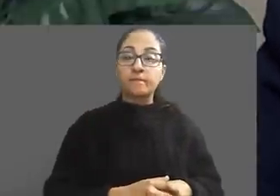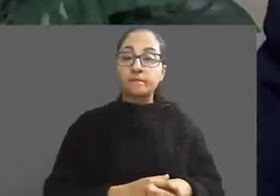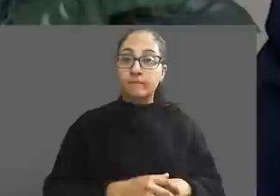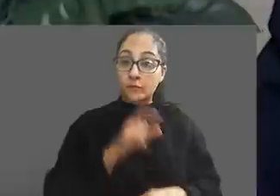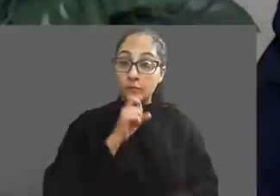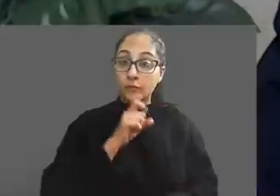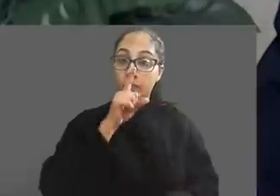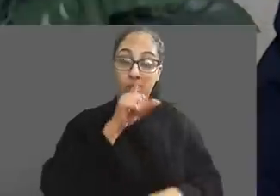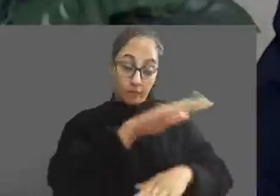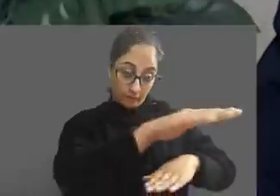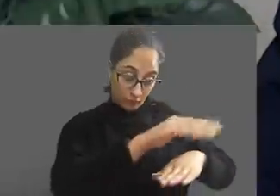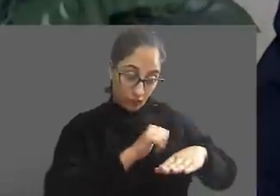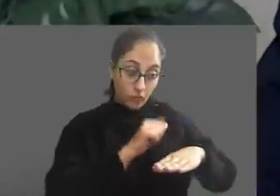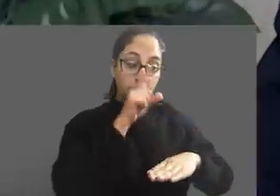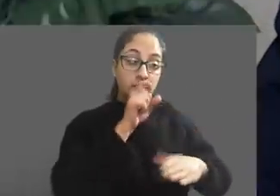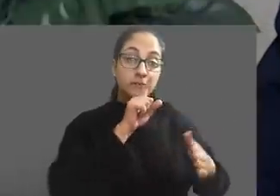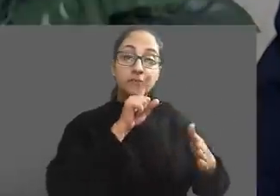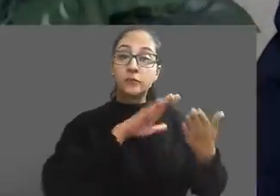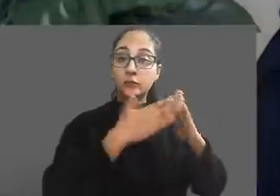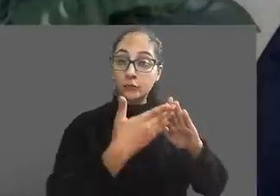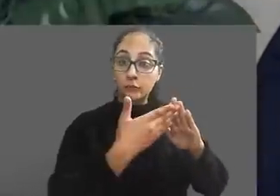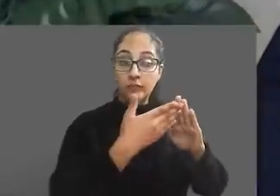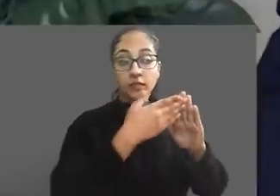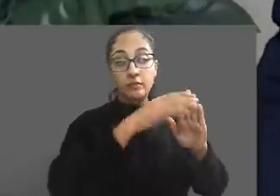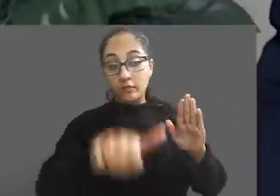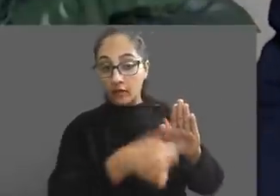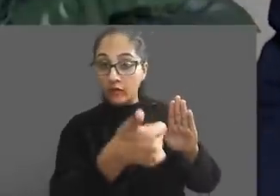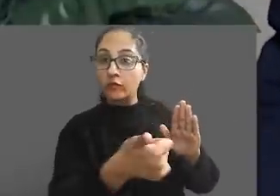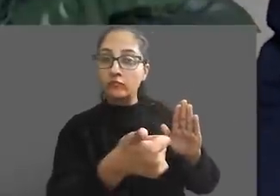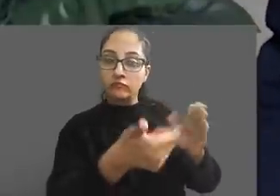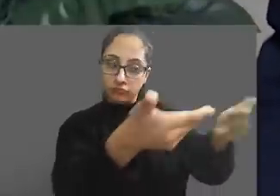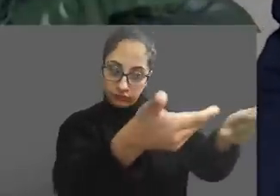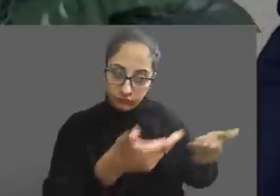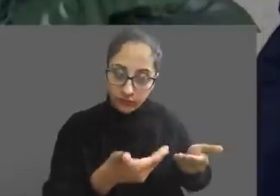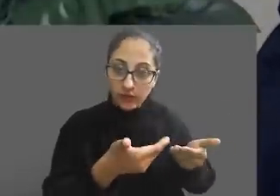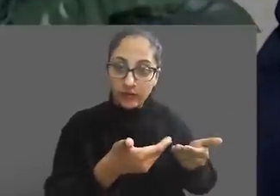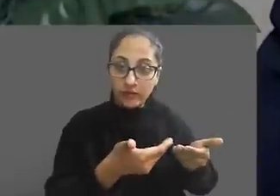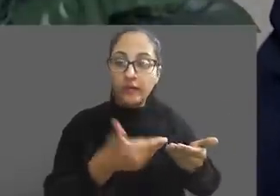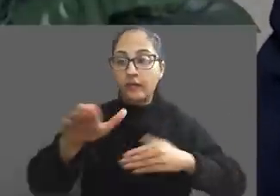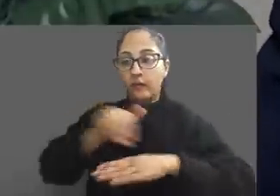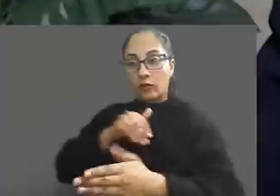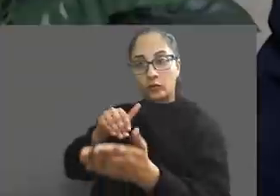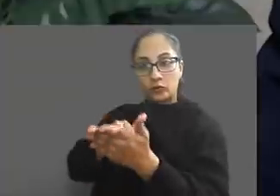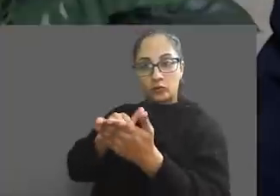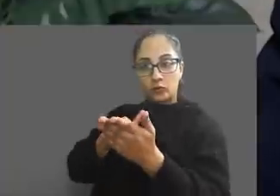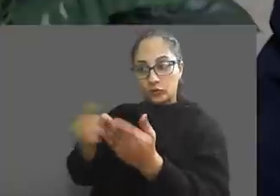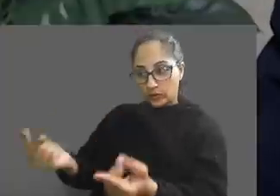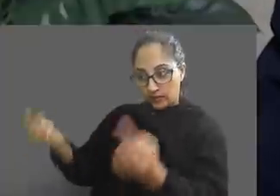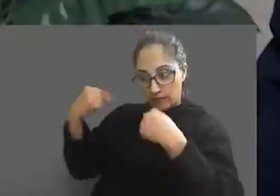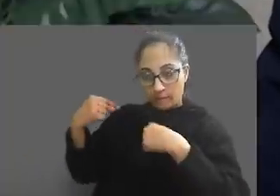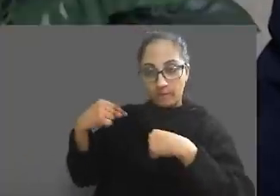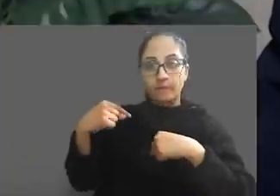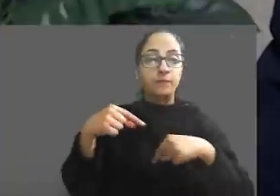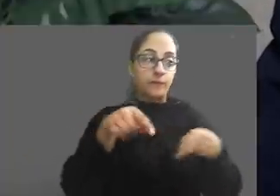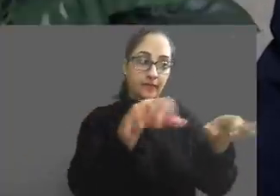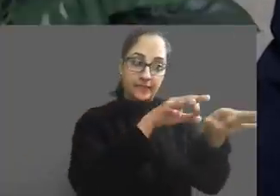Jamaat and the general public to Aga Hall and had Dr. Hafkine give a speech explaining the vaccine to